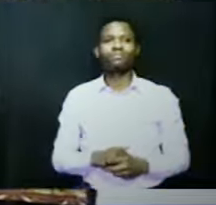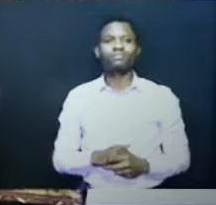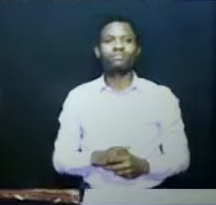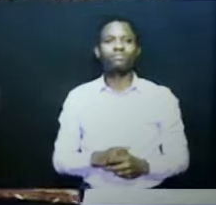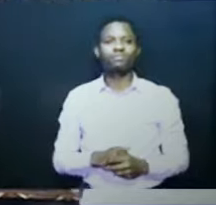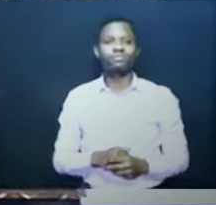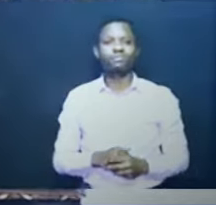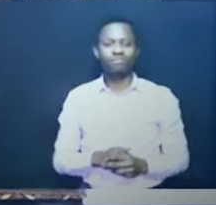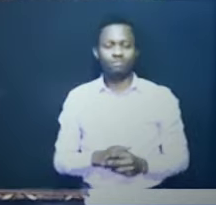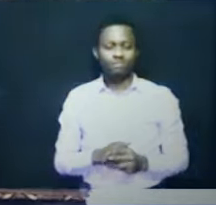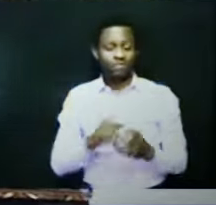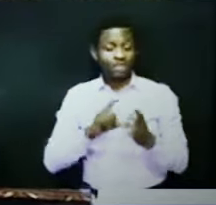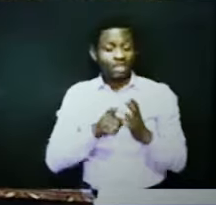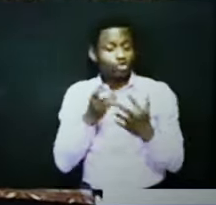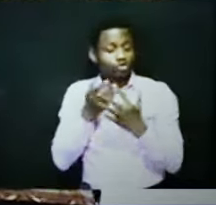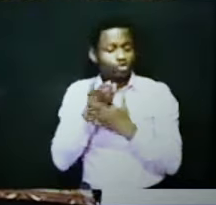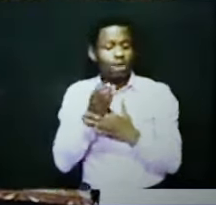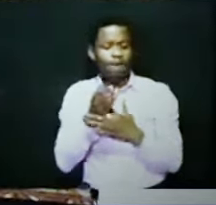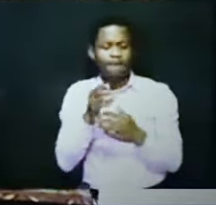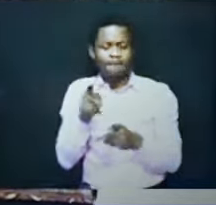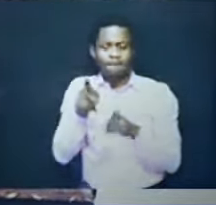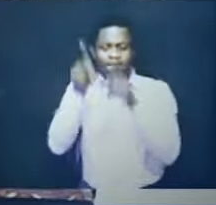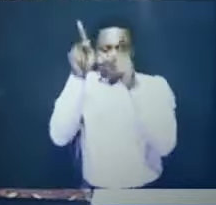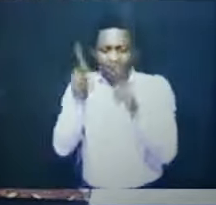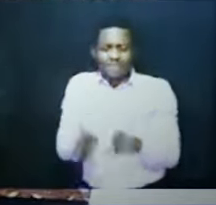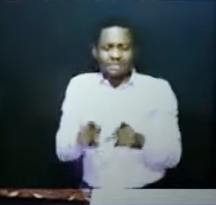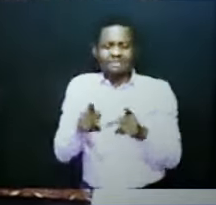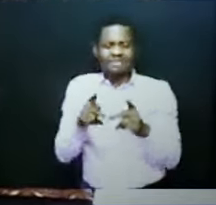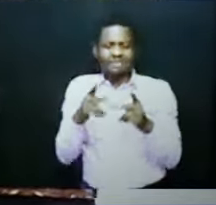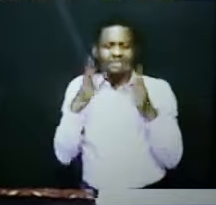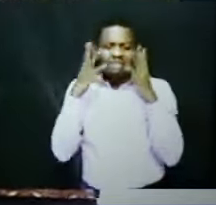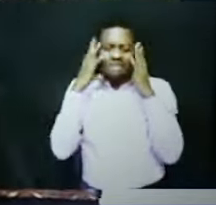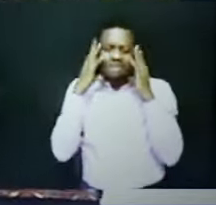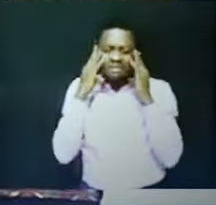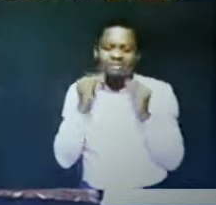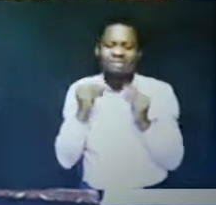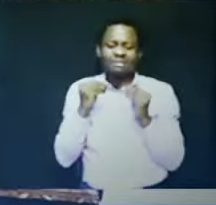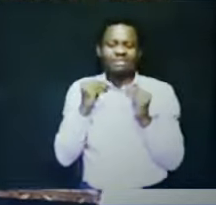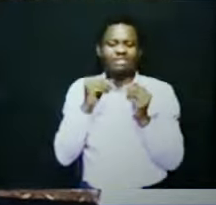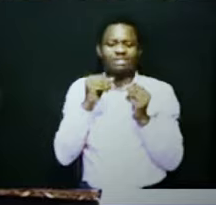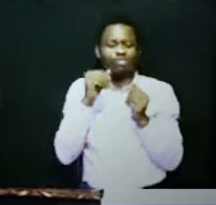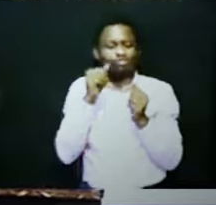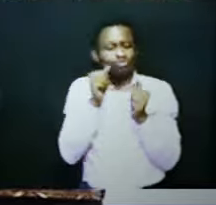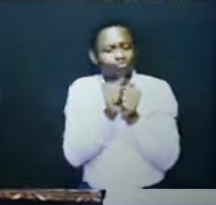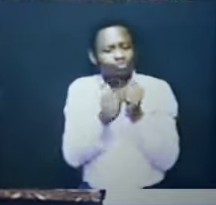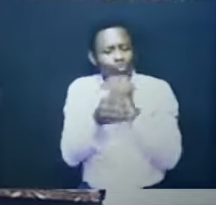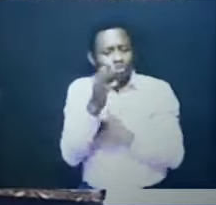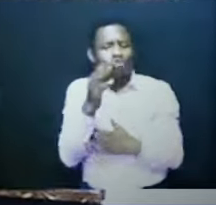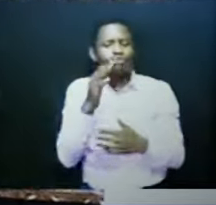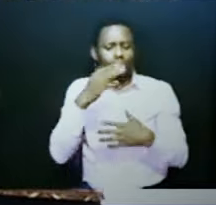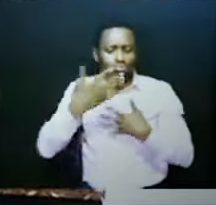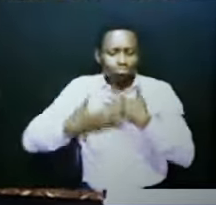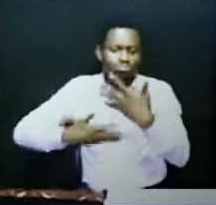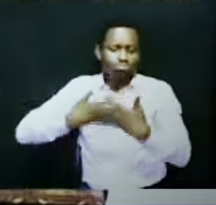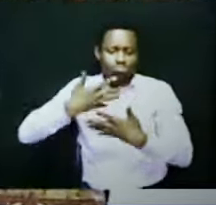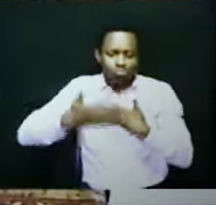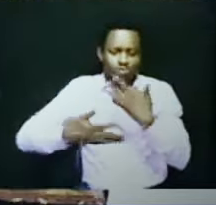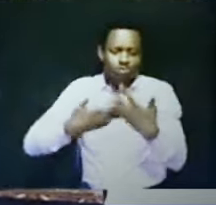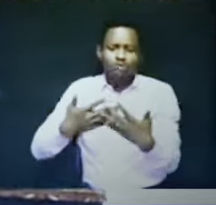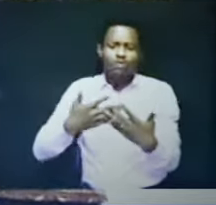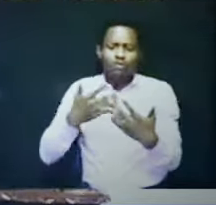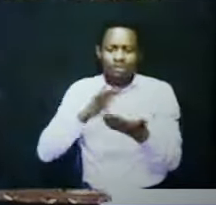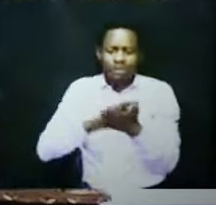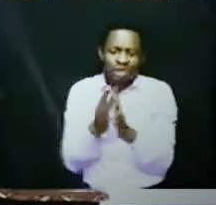our personal experience with him, we will keep falling in love with him over and over again as the days go